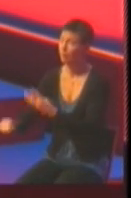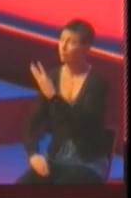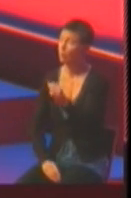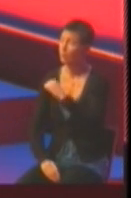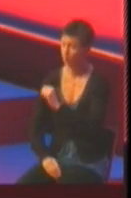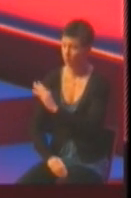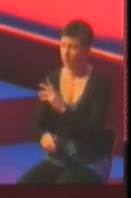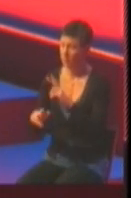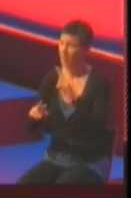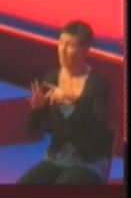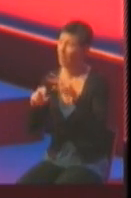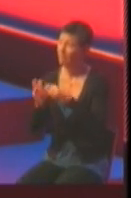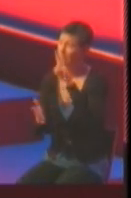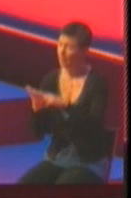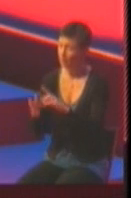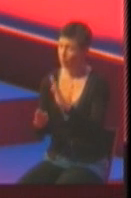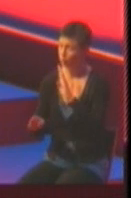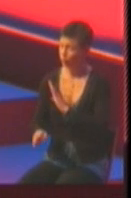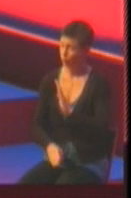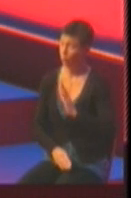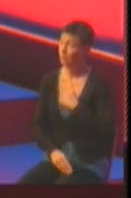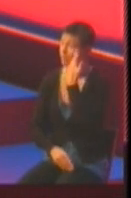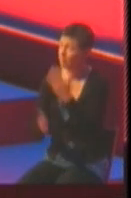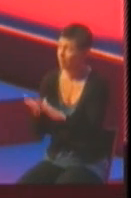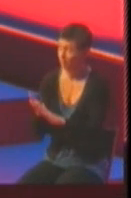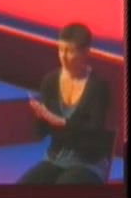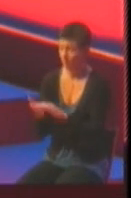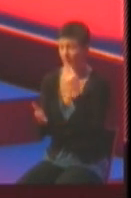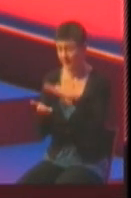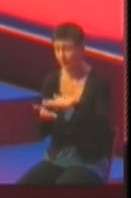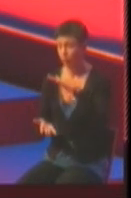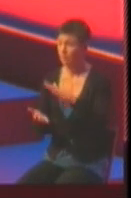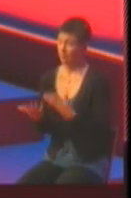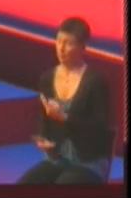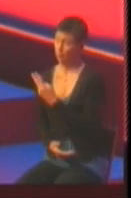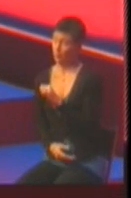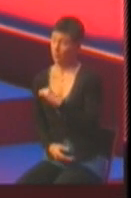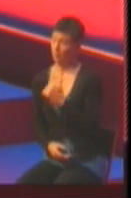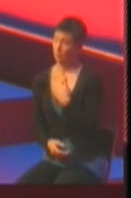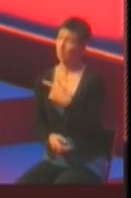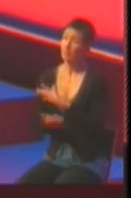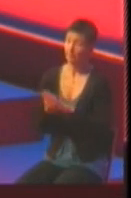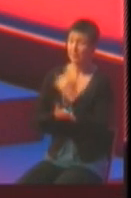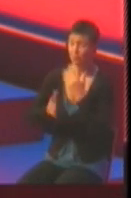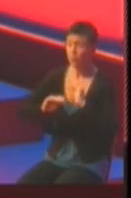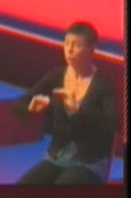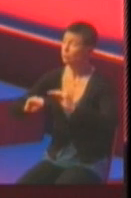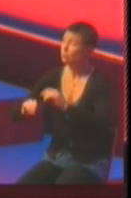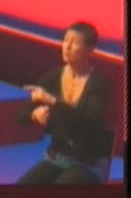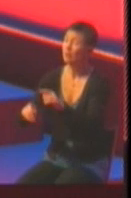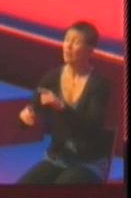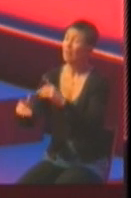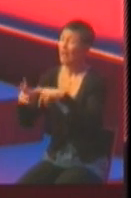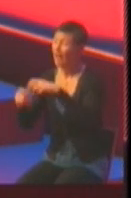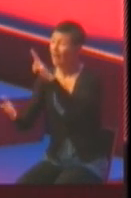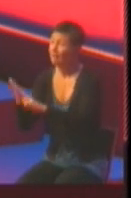Afghan Army soldiers per month, an increase from the rate of 2,000, so that the Afghan Army reaches its